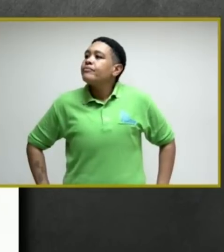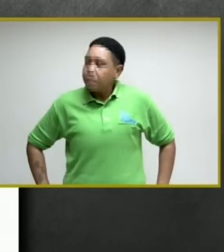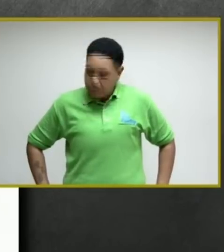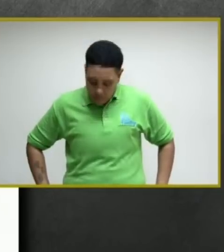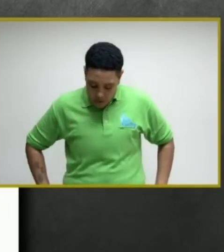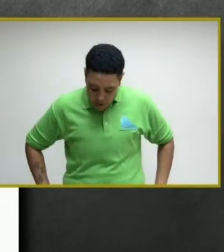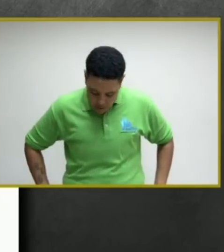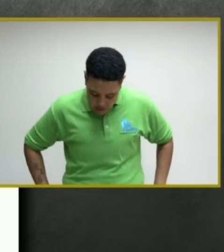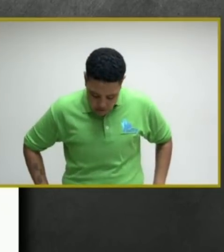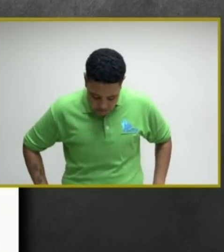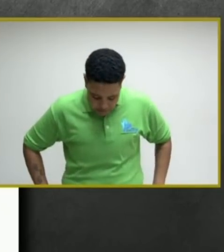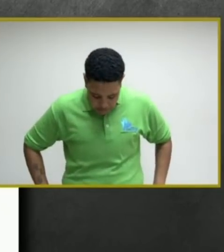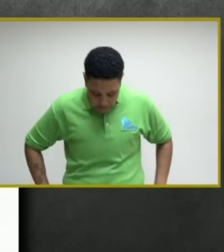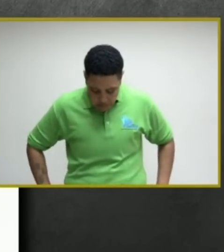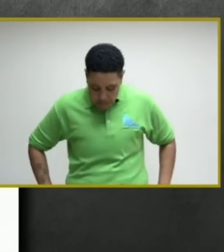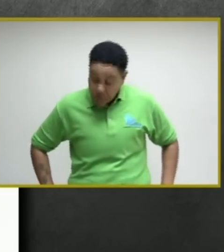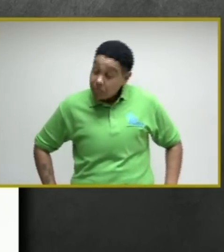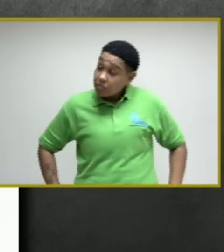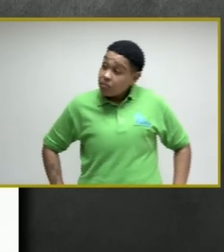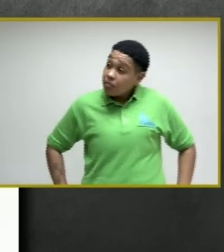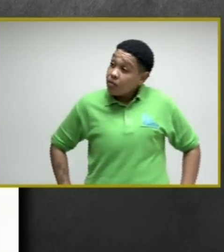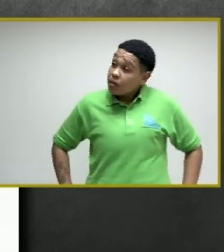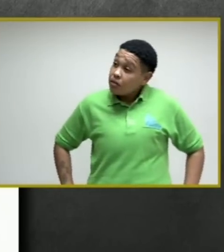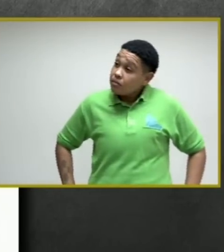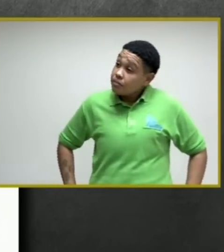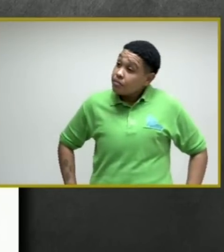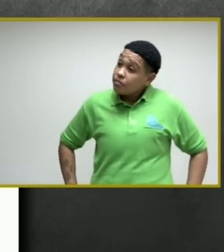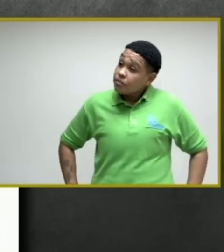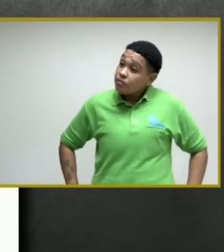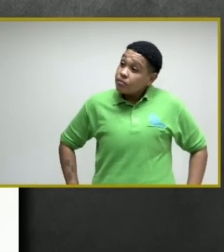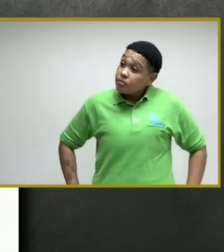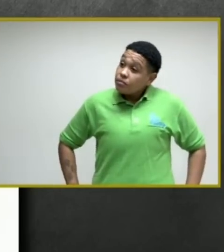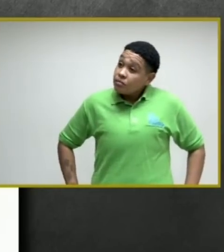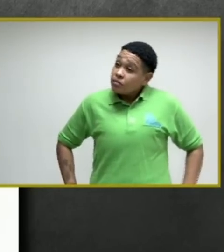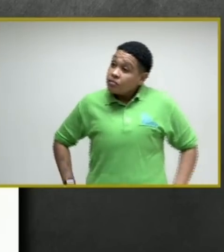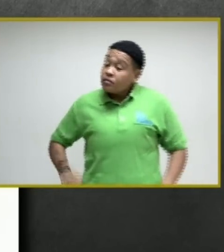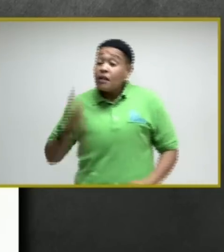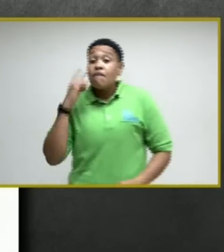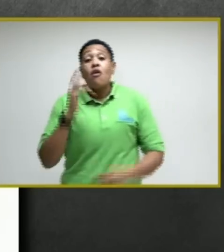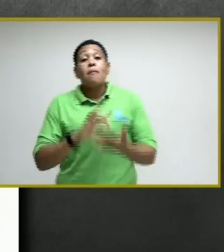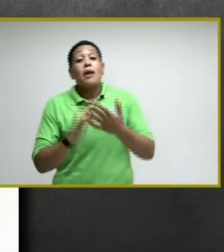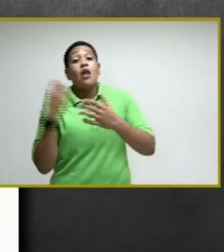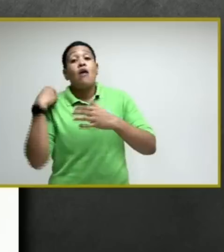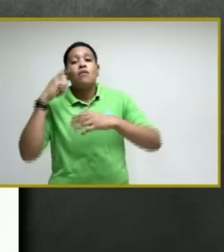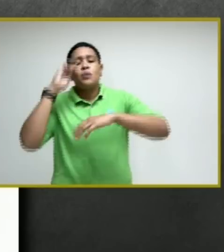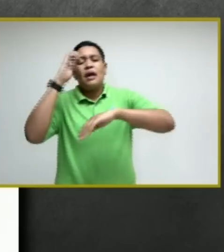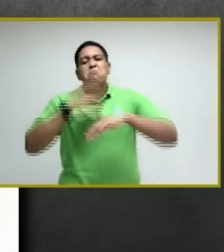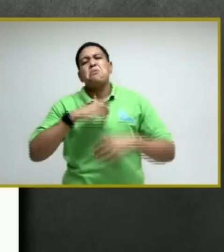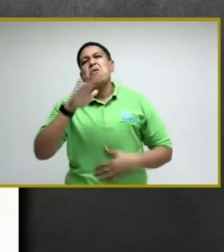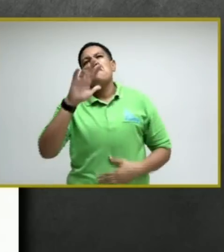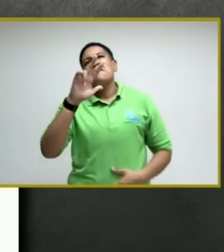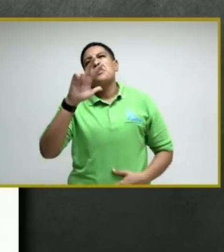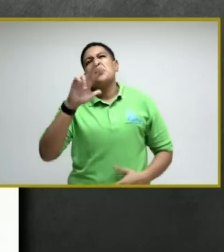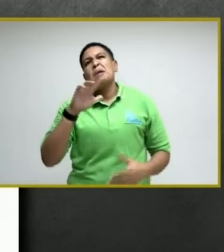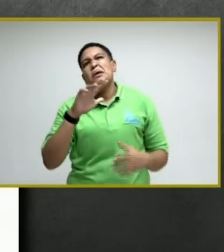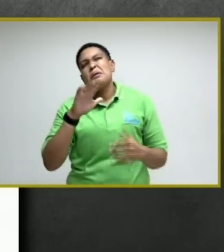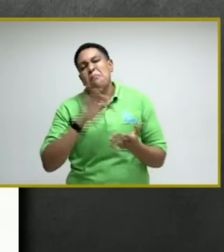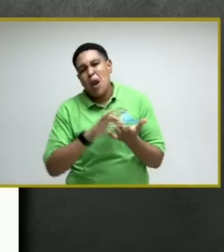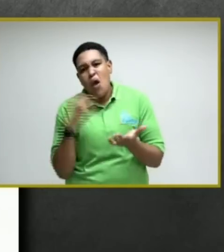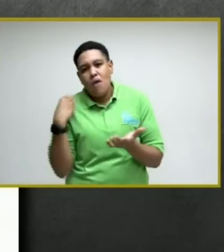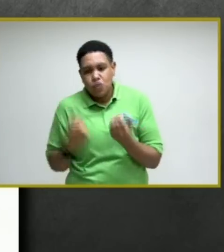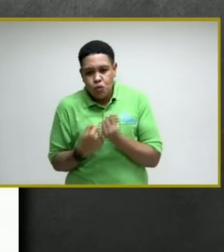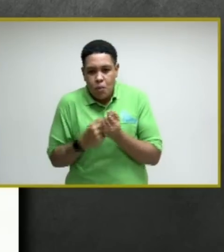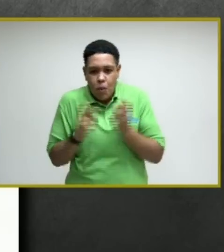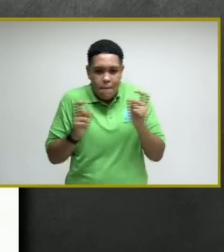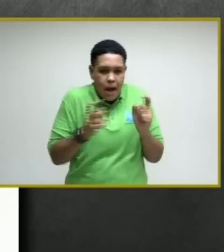engaged 53 additional medical officers who are assisting in the management of our patients. In terms of